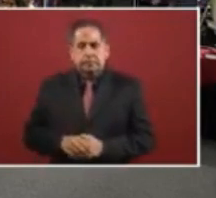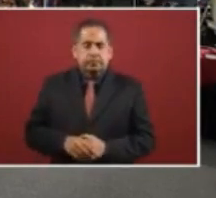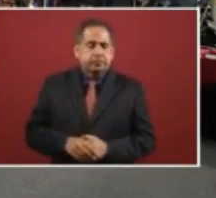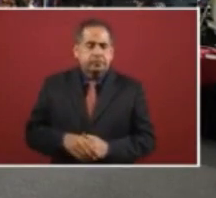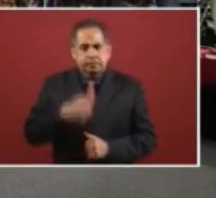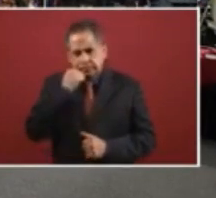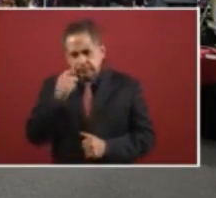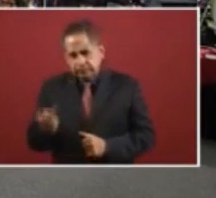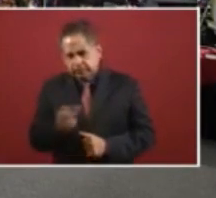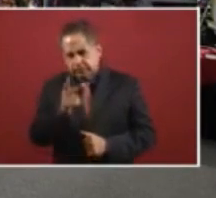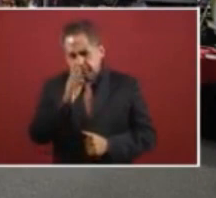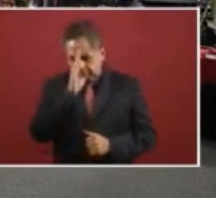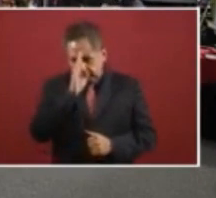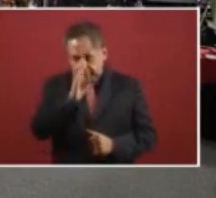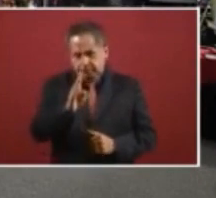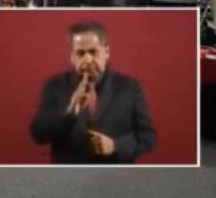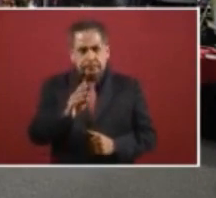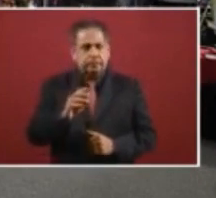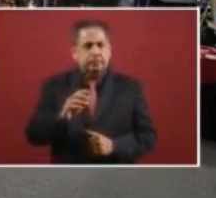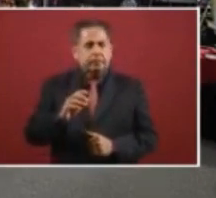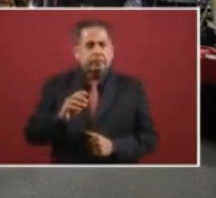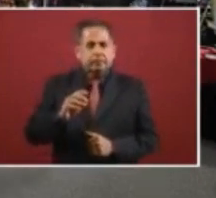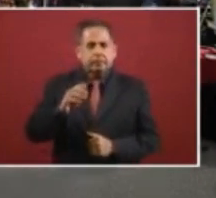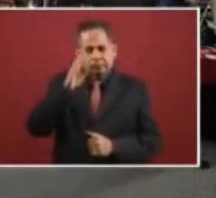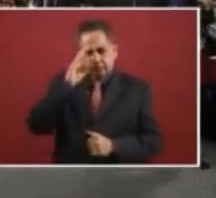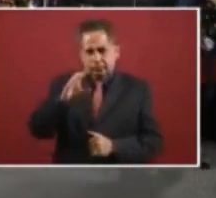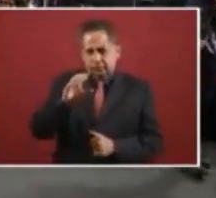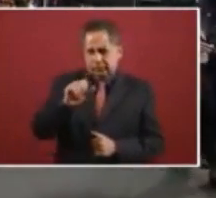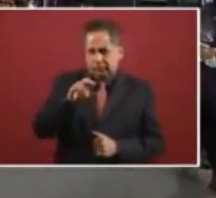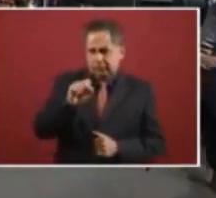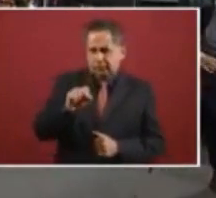So I'm Carlos Pozos from Petroleum Energy.